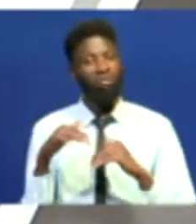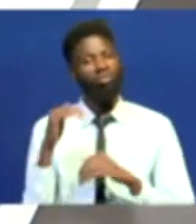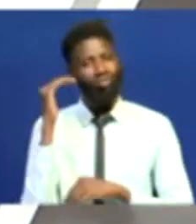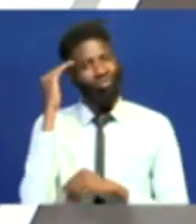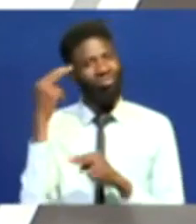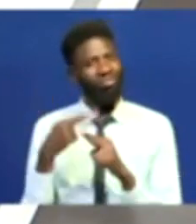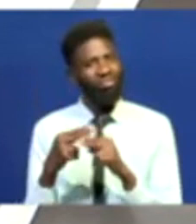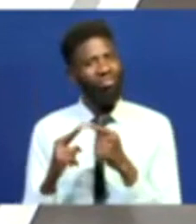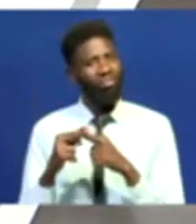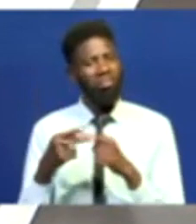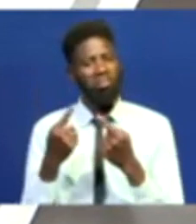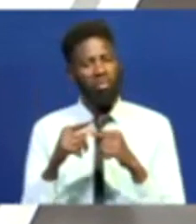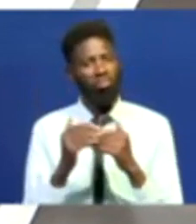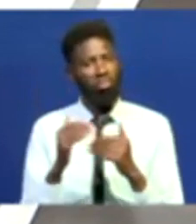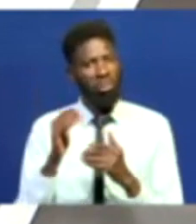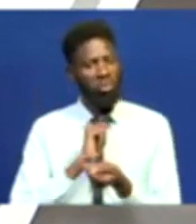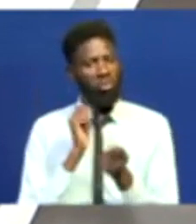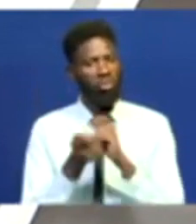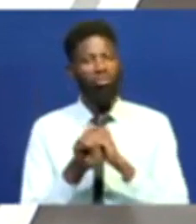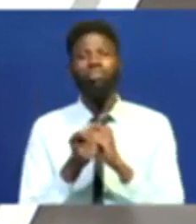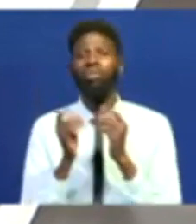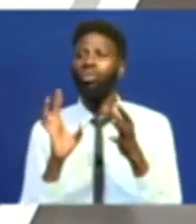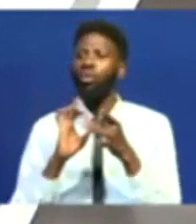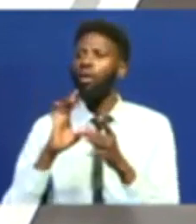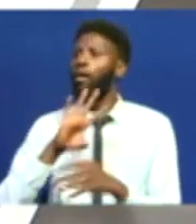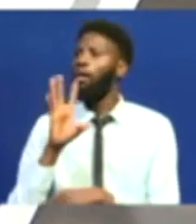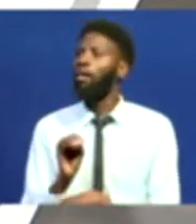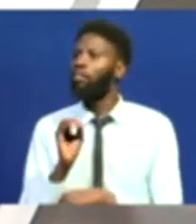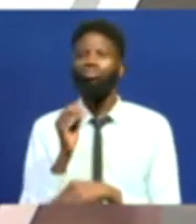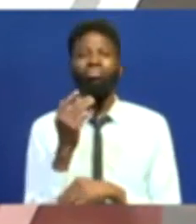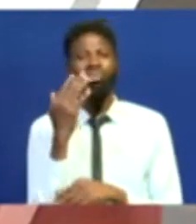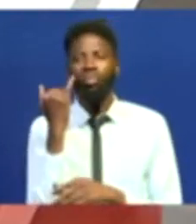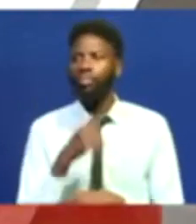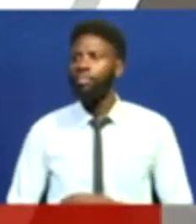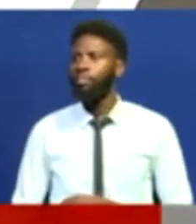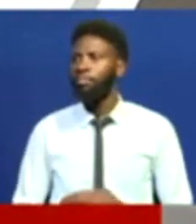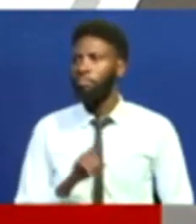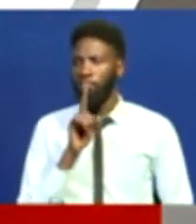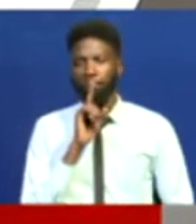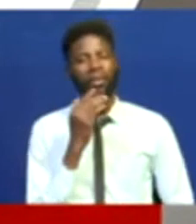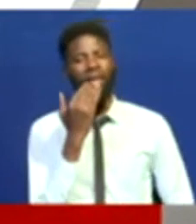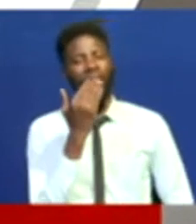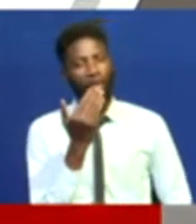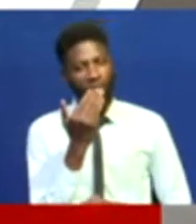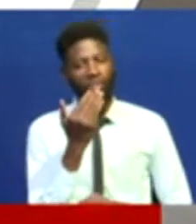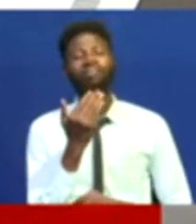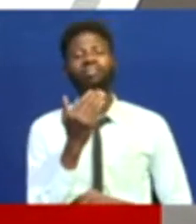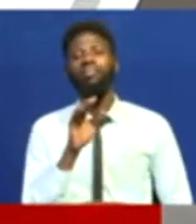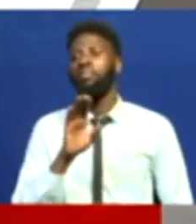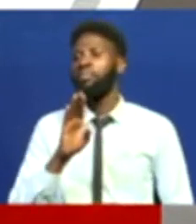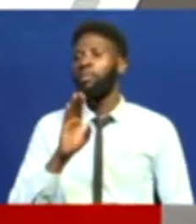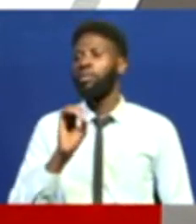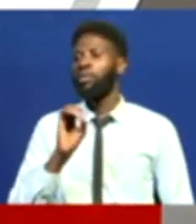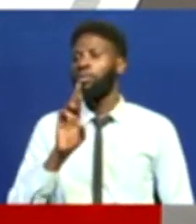forward, the name has changed to Connected Africa. What changed? Thank you very much, Brian, and good afternoon to all our viewers.